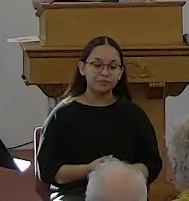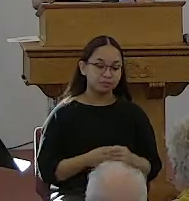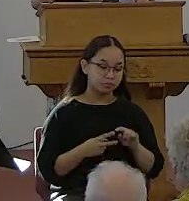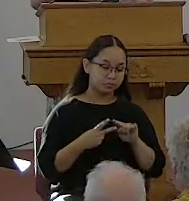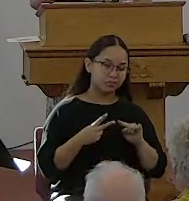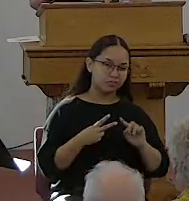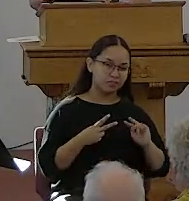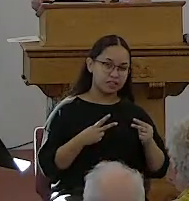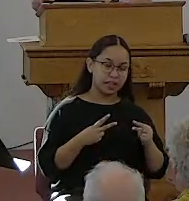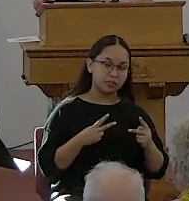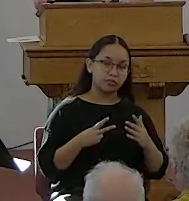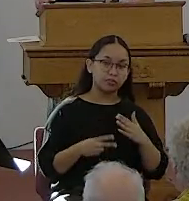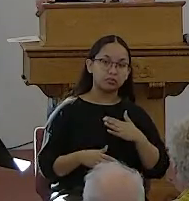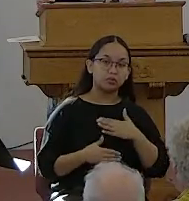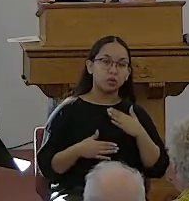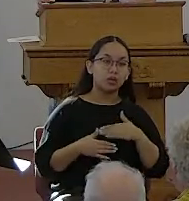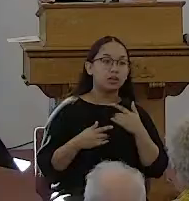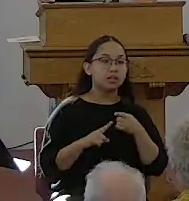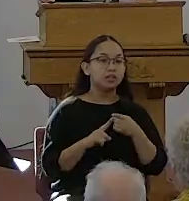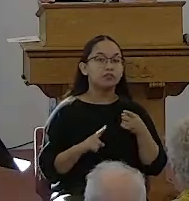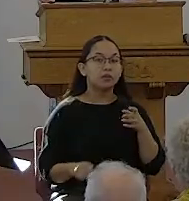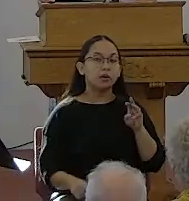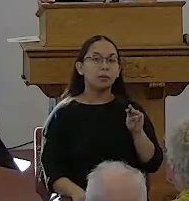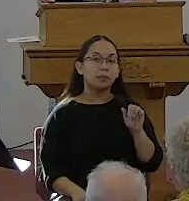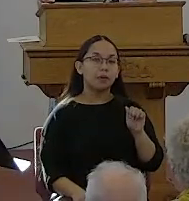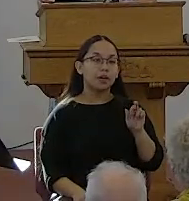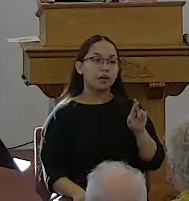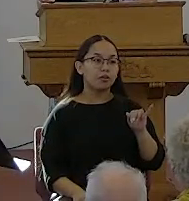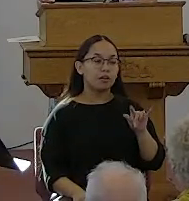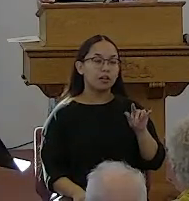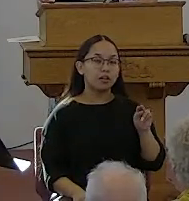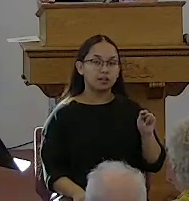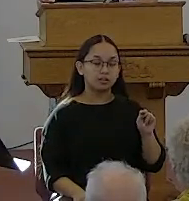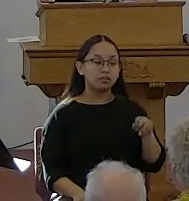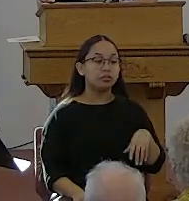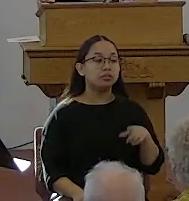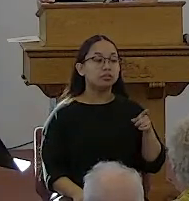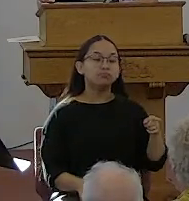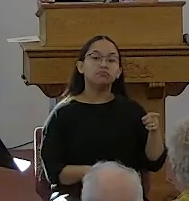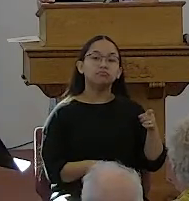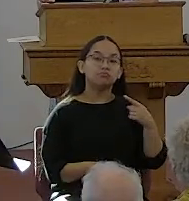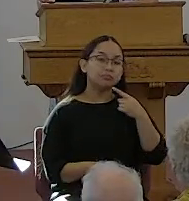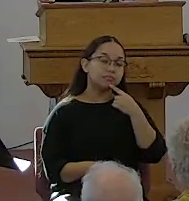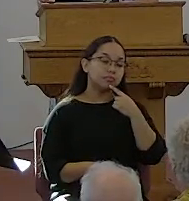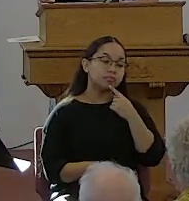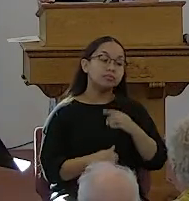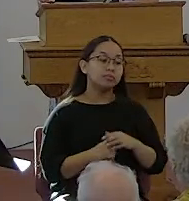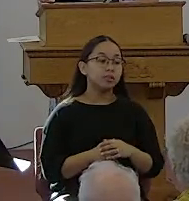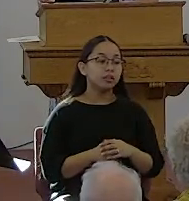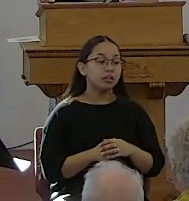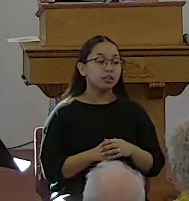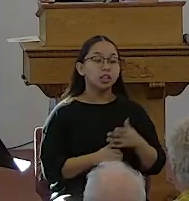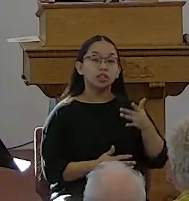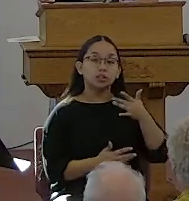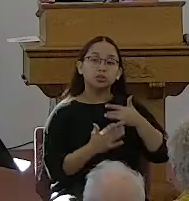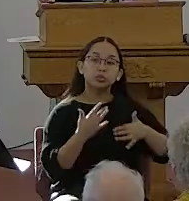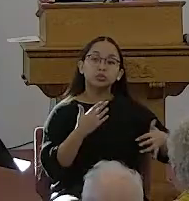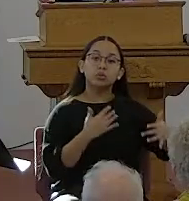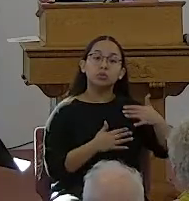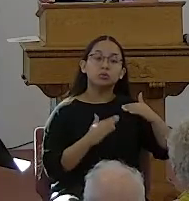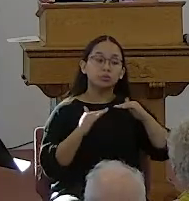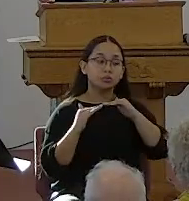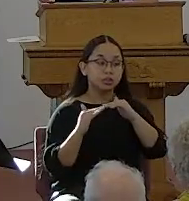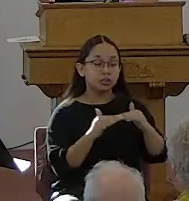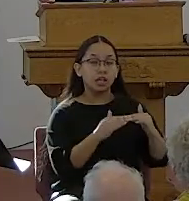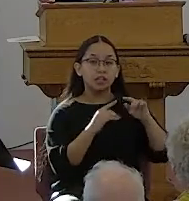And the second joy is from Meryl McKee. She writes, "The social justice team